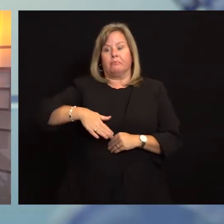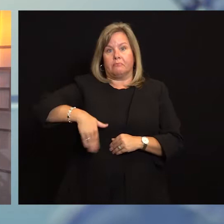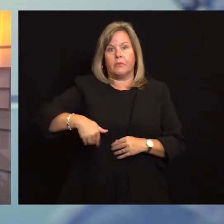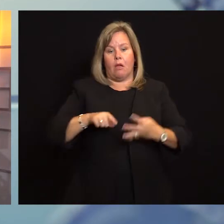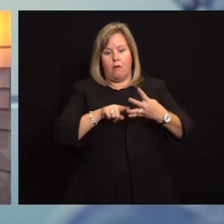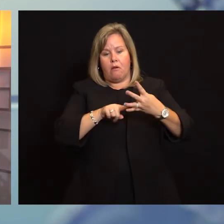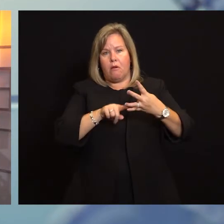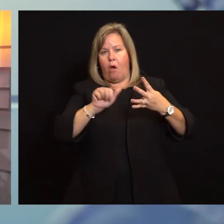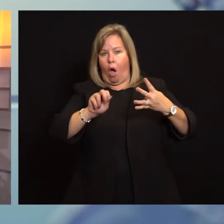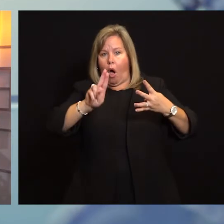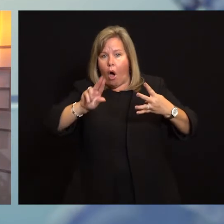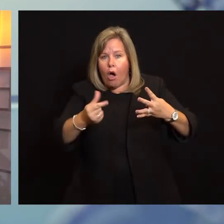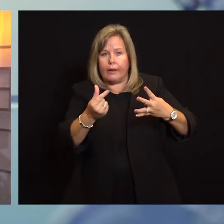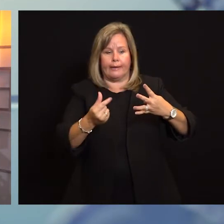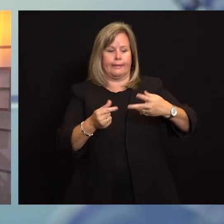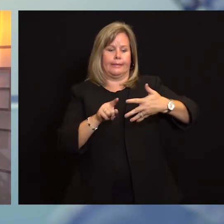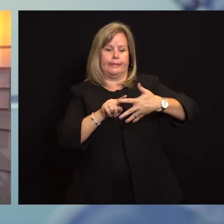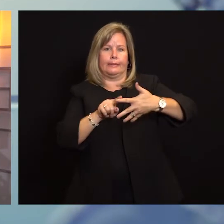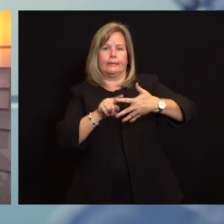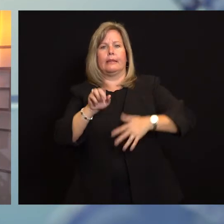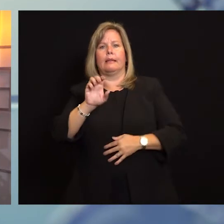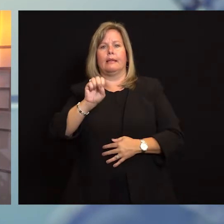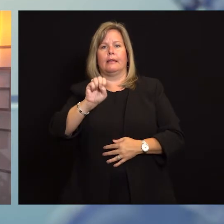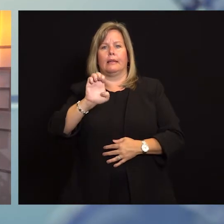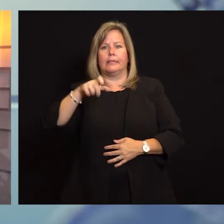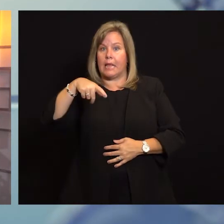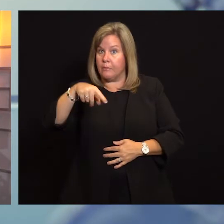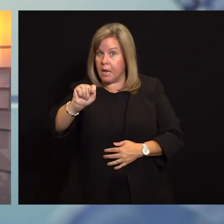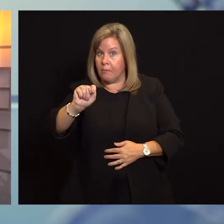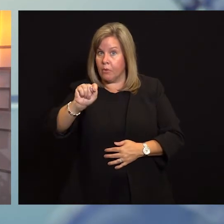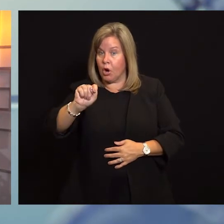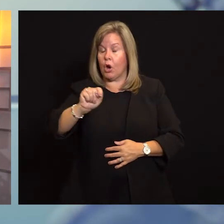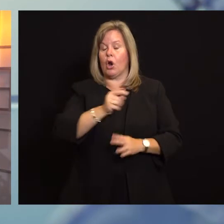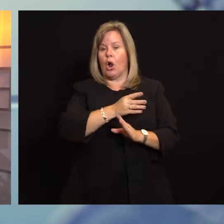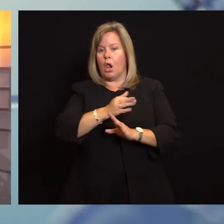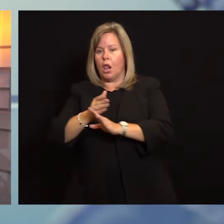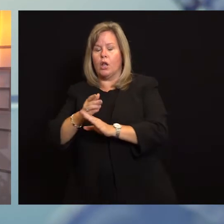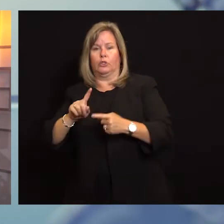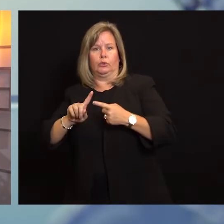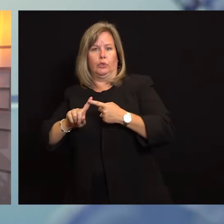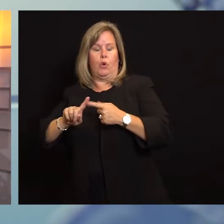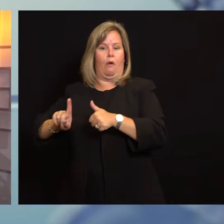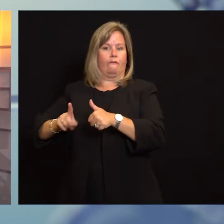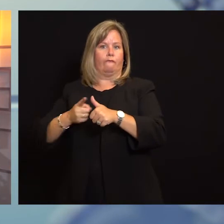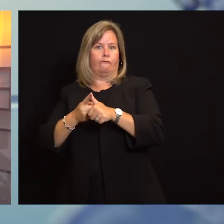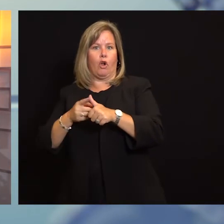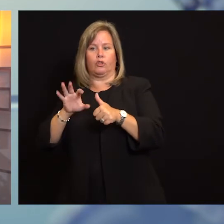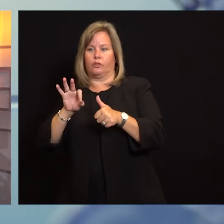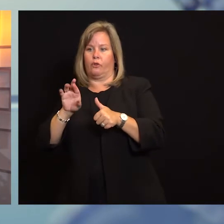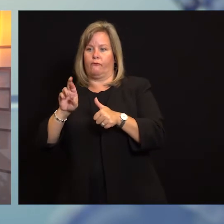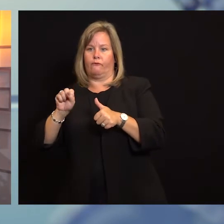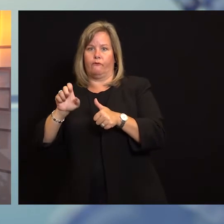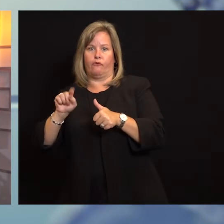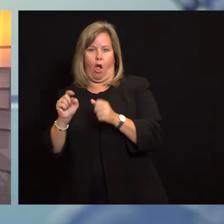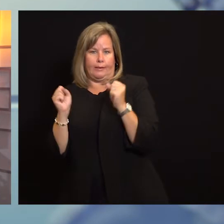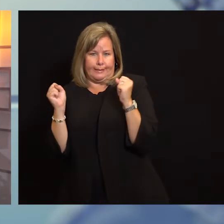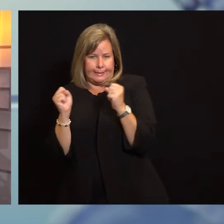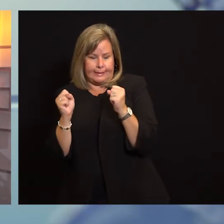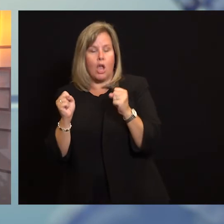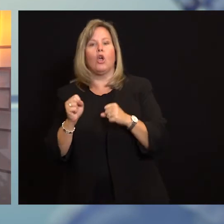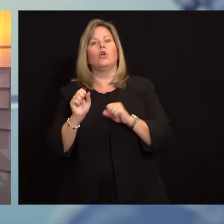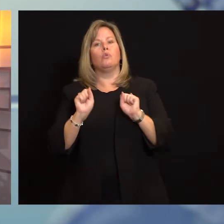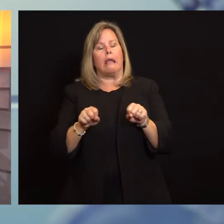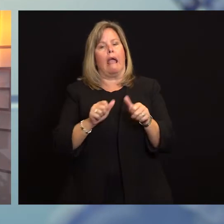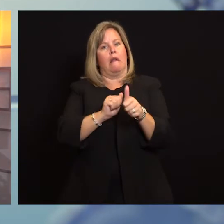along in September, up until about the time that we have our first frost, we're going to really encourage people to do what you can to